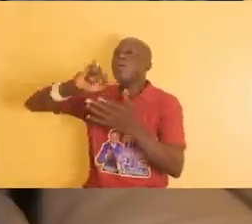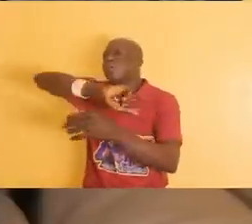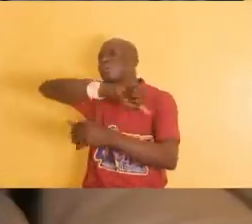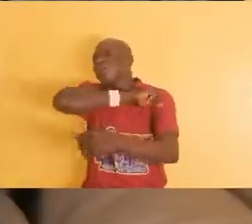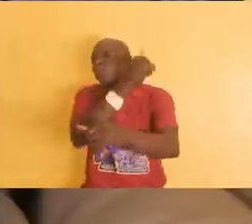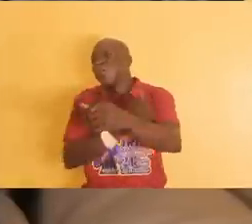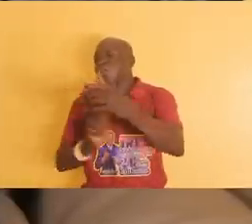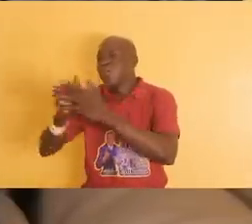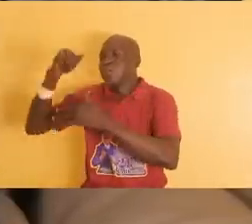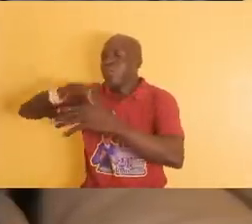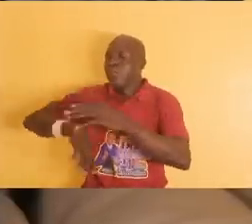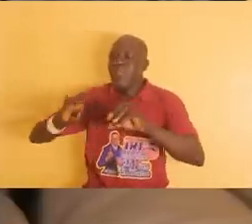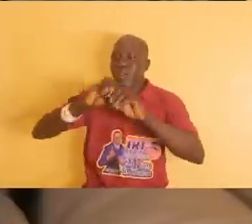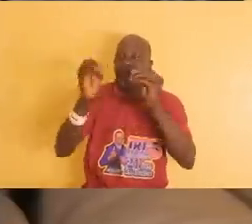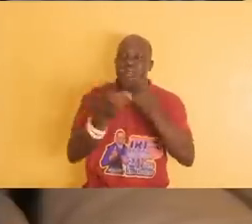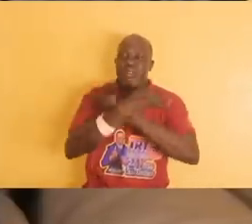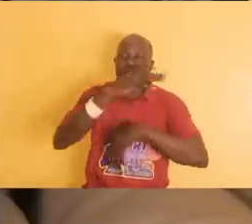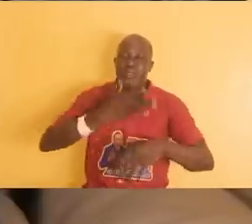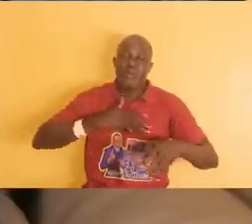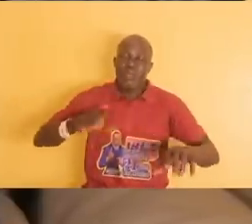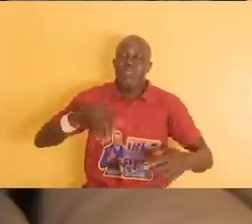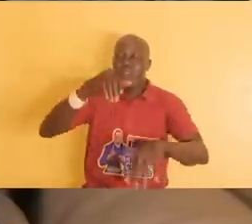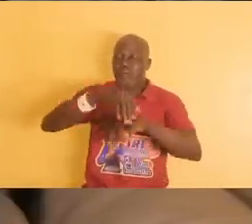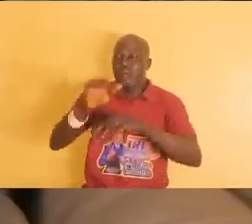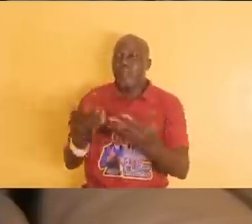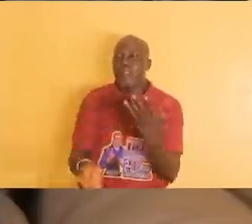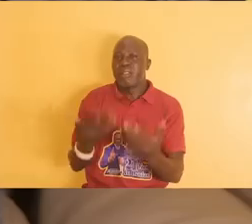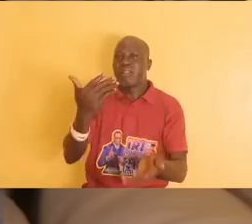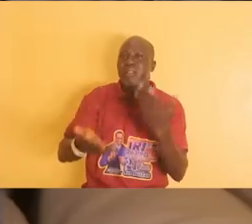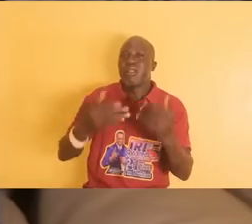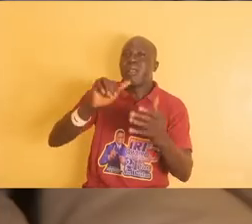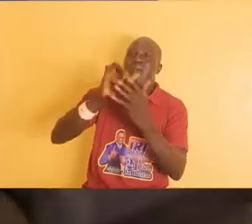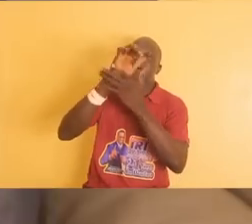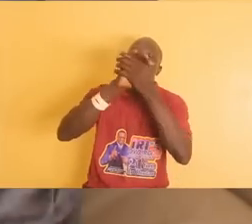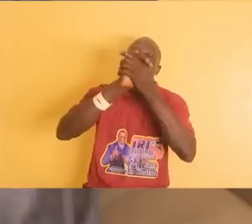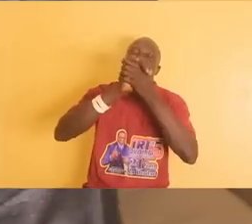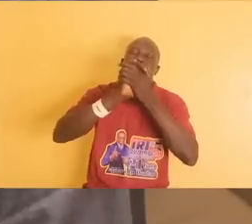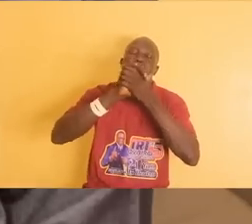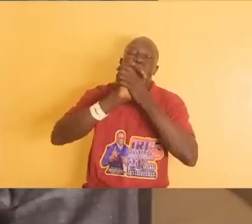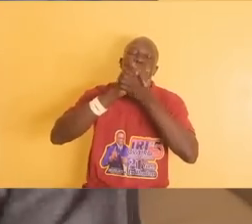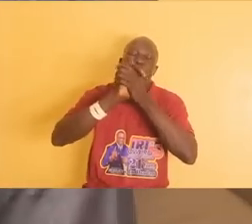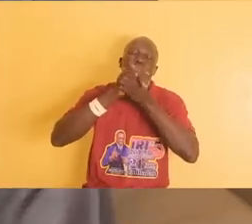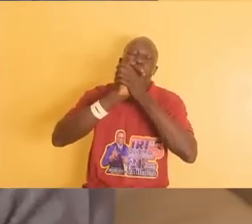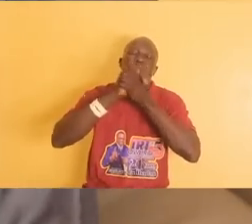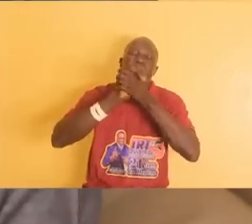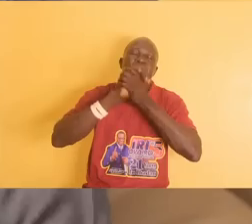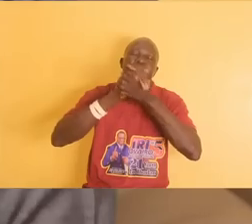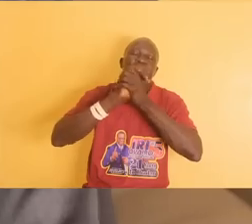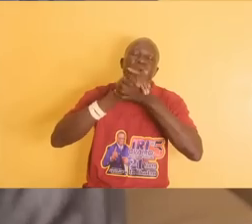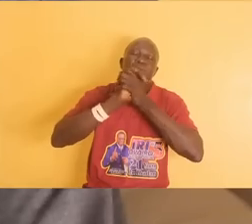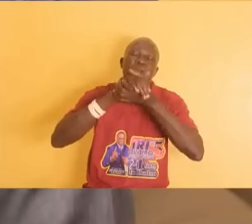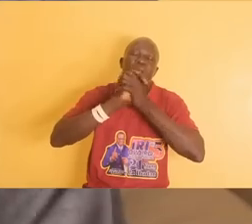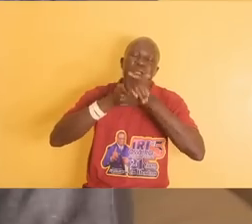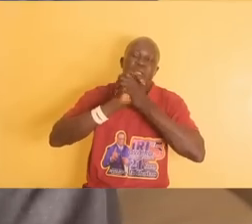authority of wastage in my life. In my office. Ina le jade. Fire take it out. Oya wa. Oya Jesu. Oya